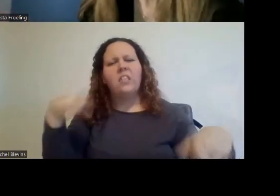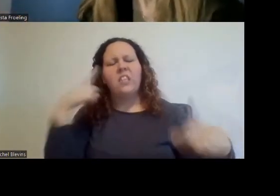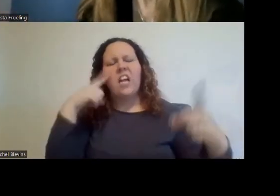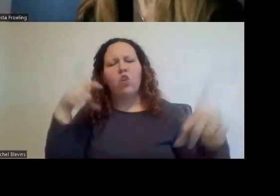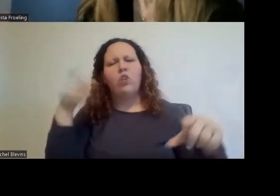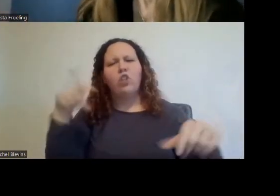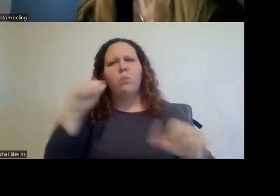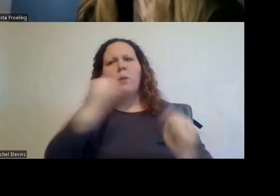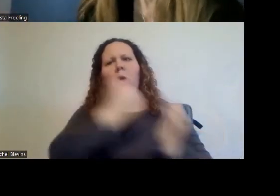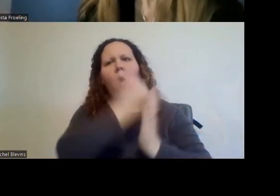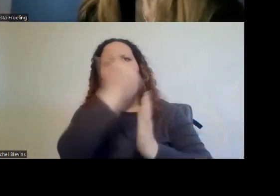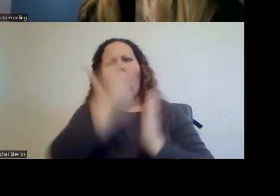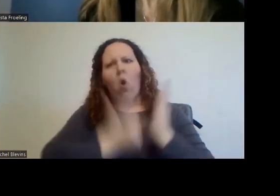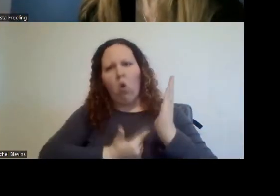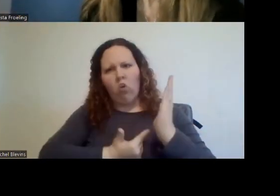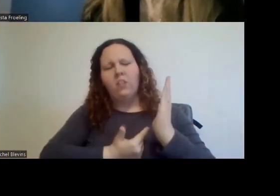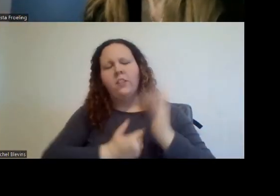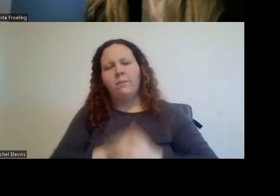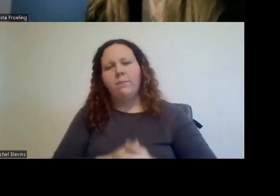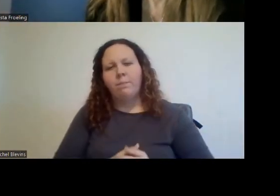Yeah.